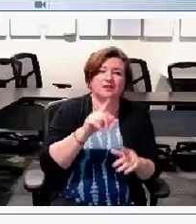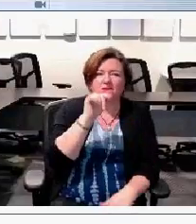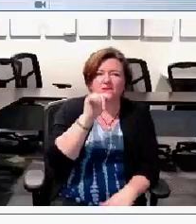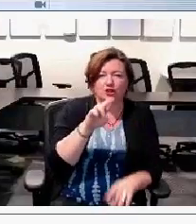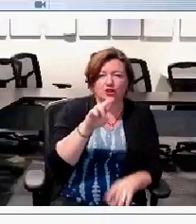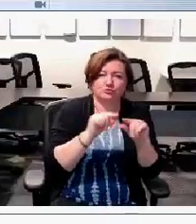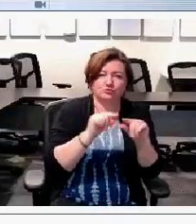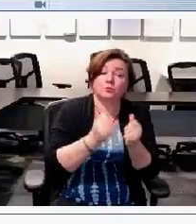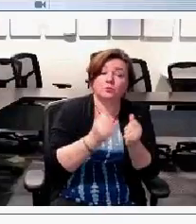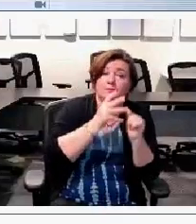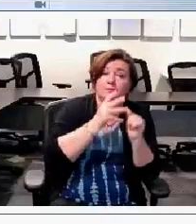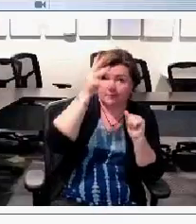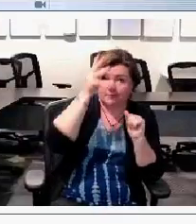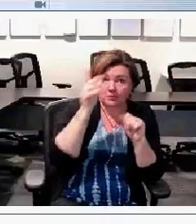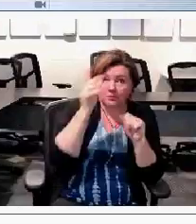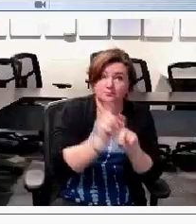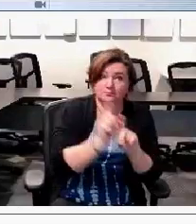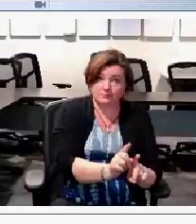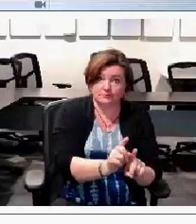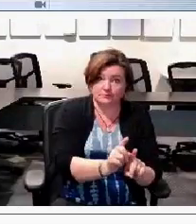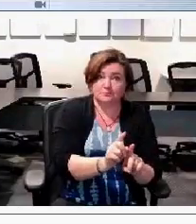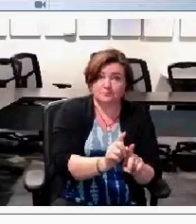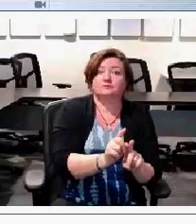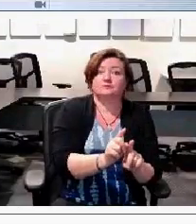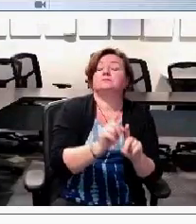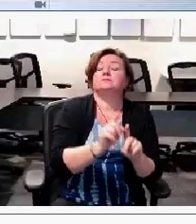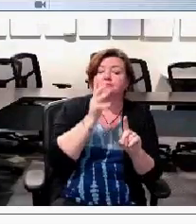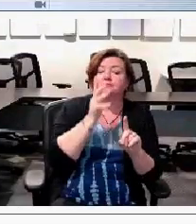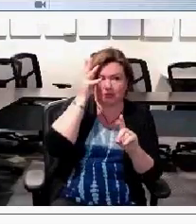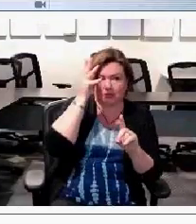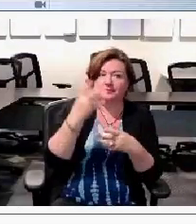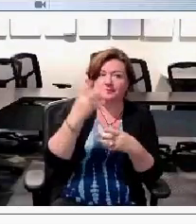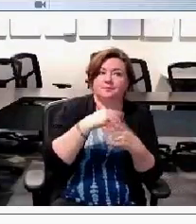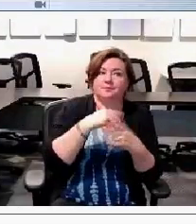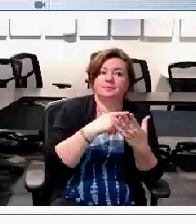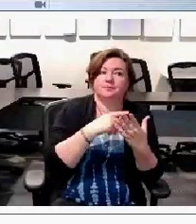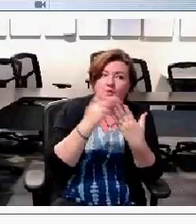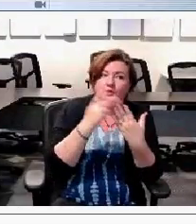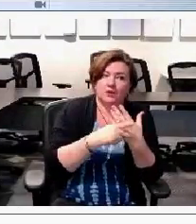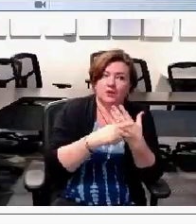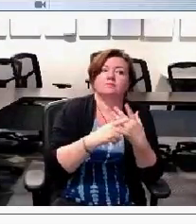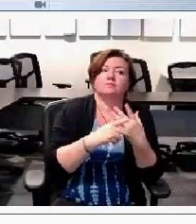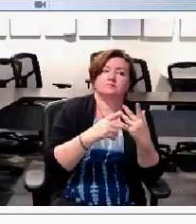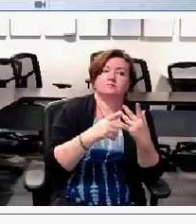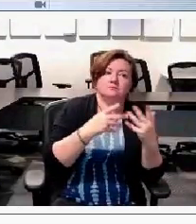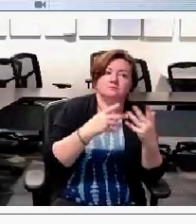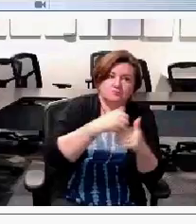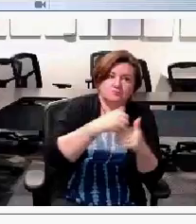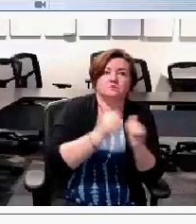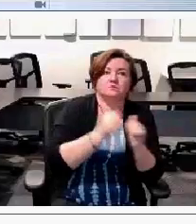a parent and toddler group, and parents are actually in the program with the clinics with the toddlers.